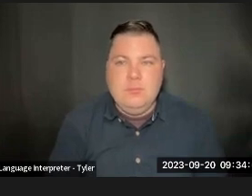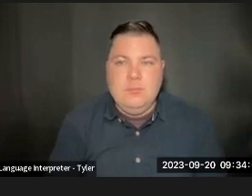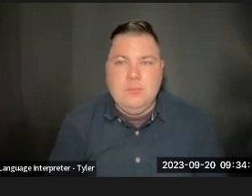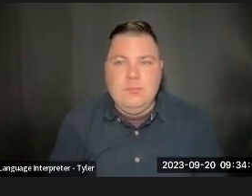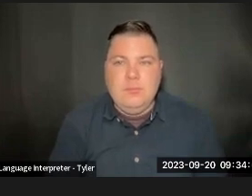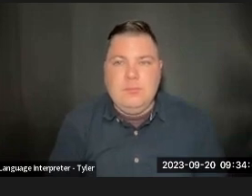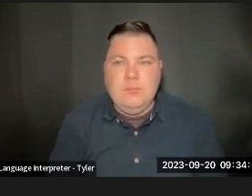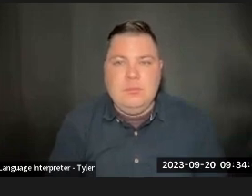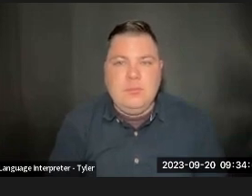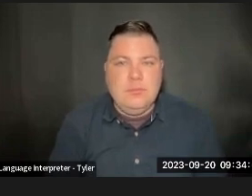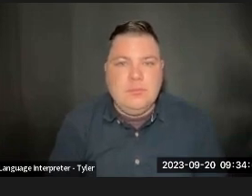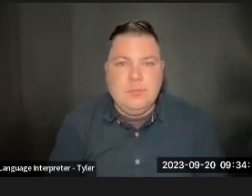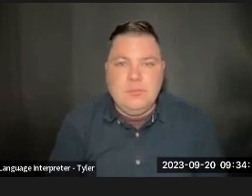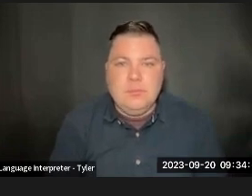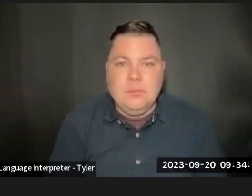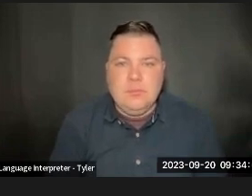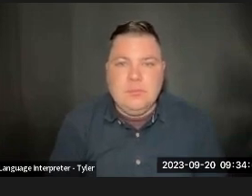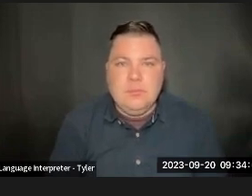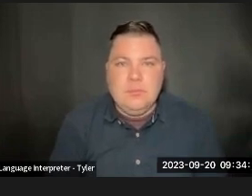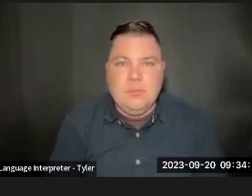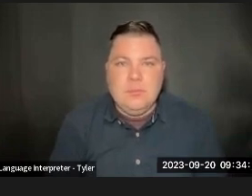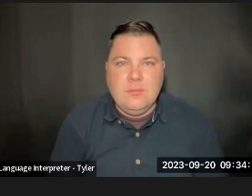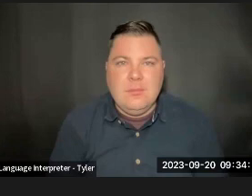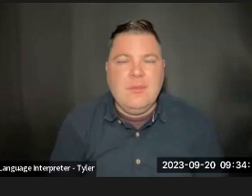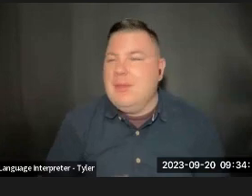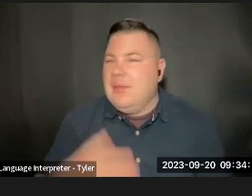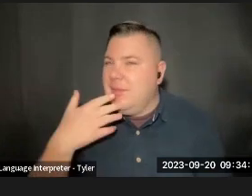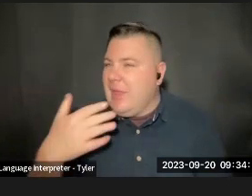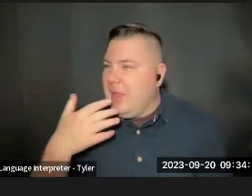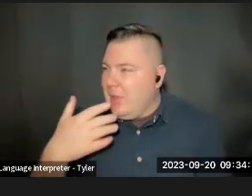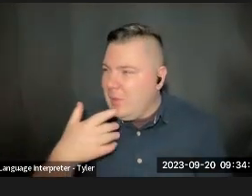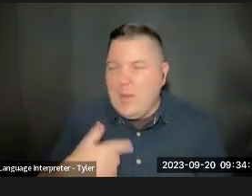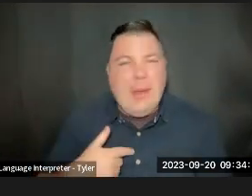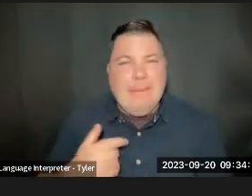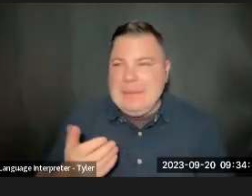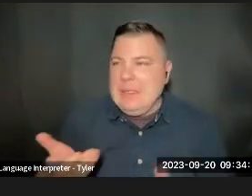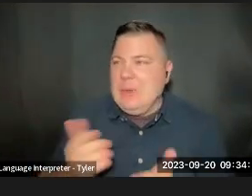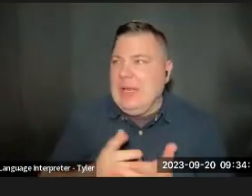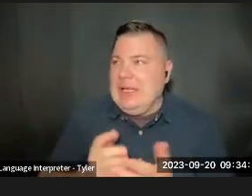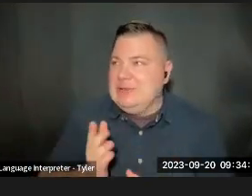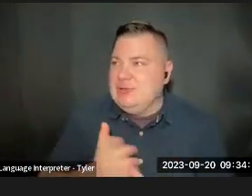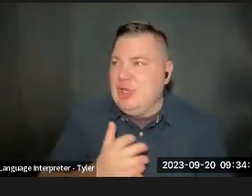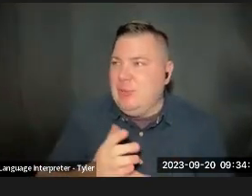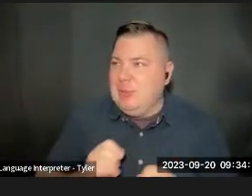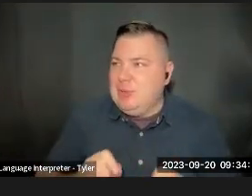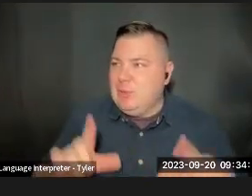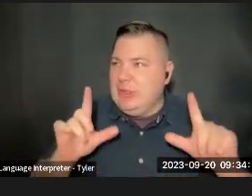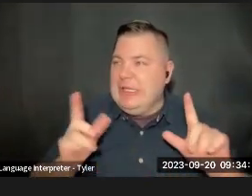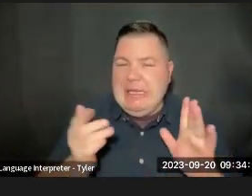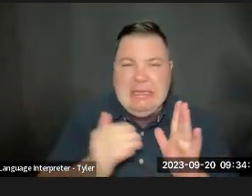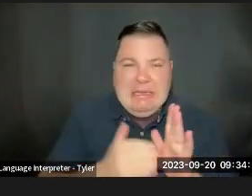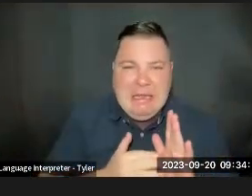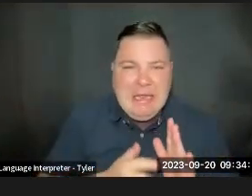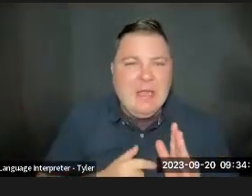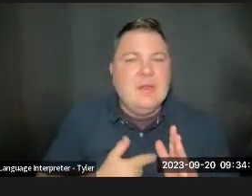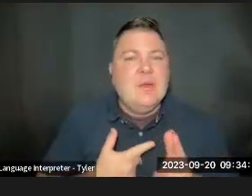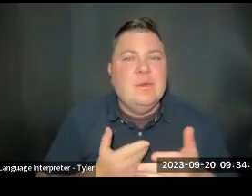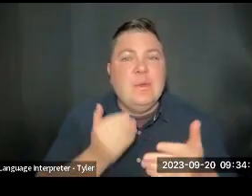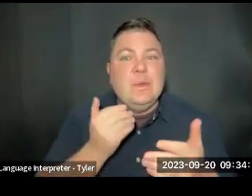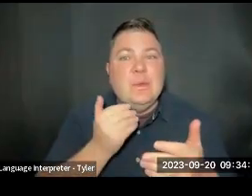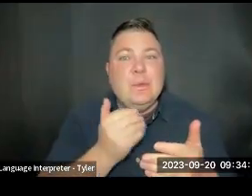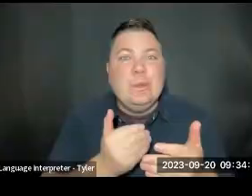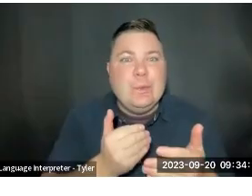Go ahead and share my screen with you all again. We have reached